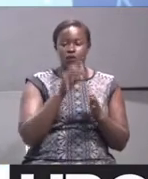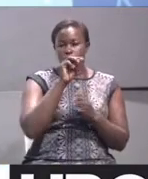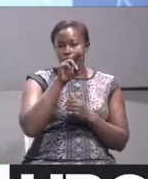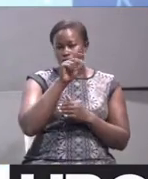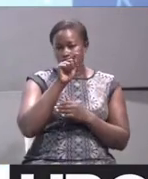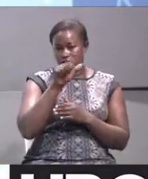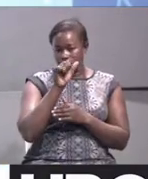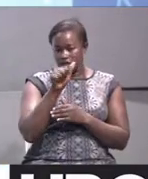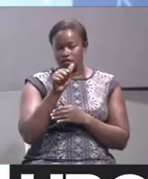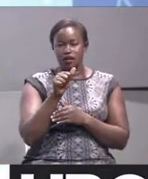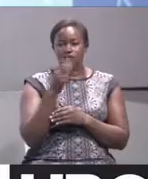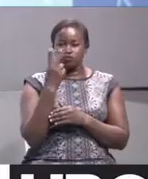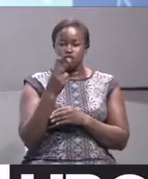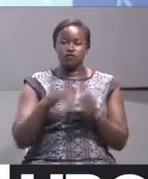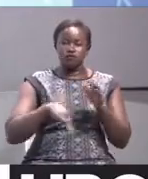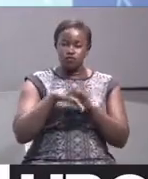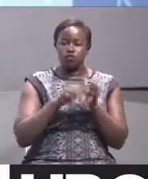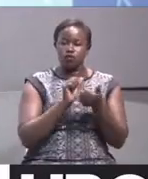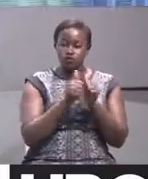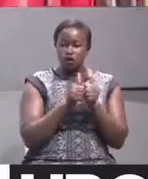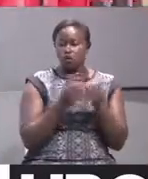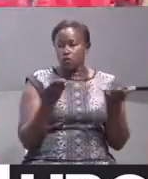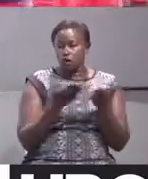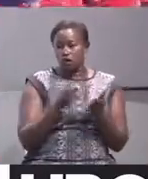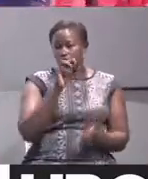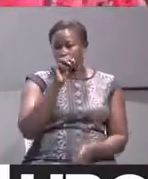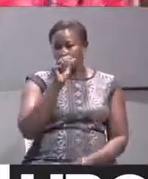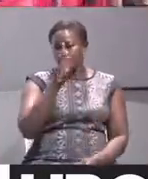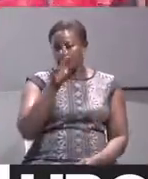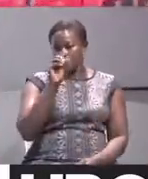at Maogolasaza grounds.